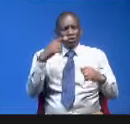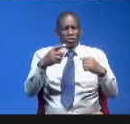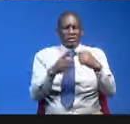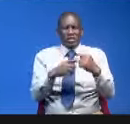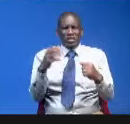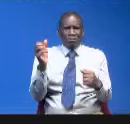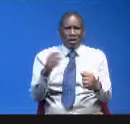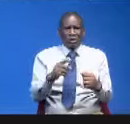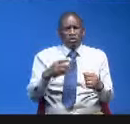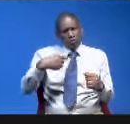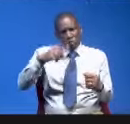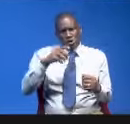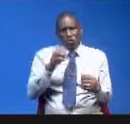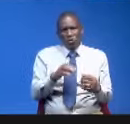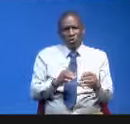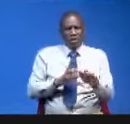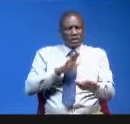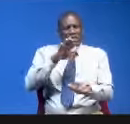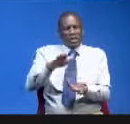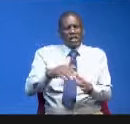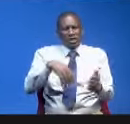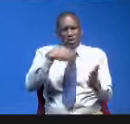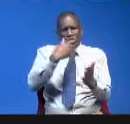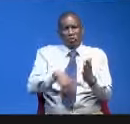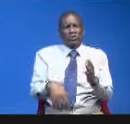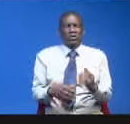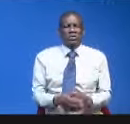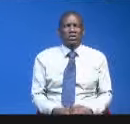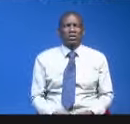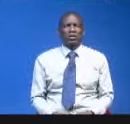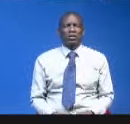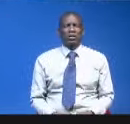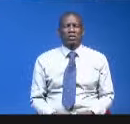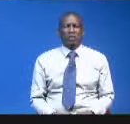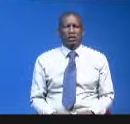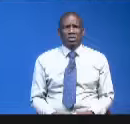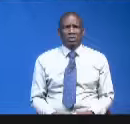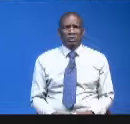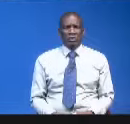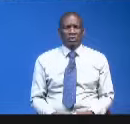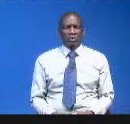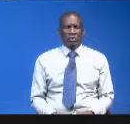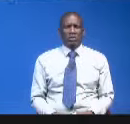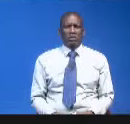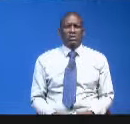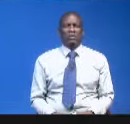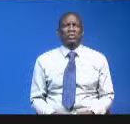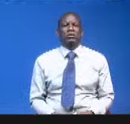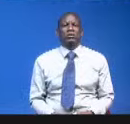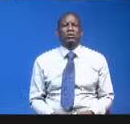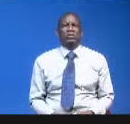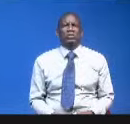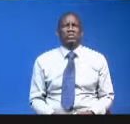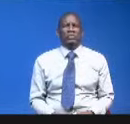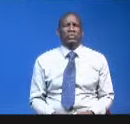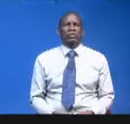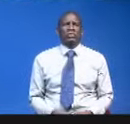to qualify for the discounted prices.